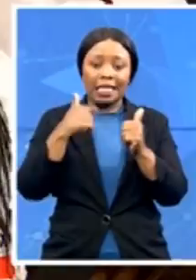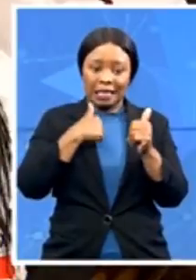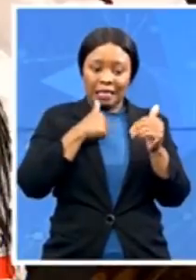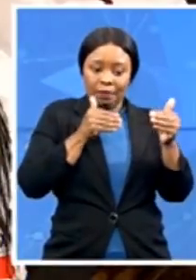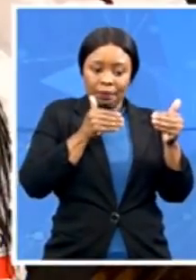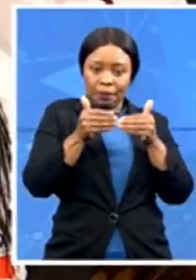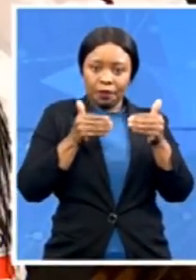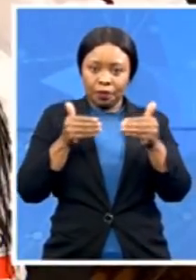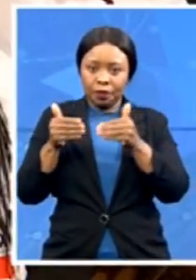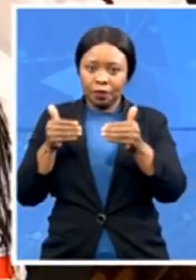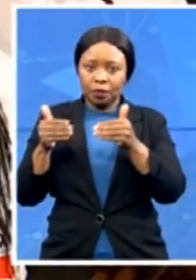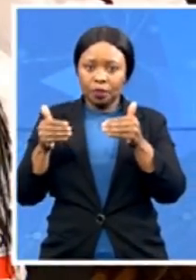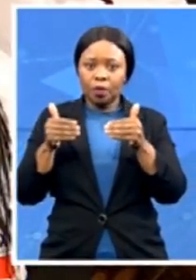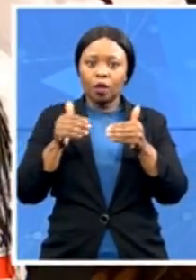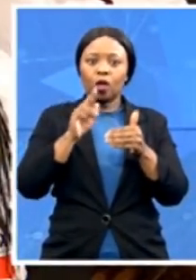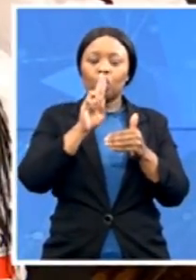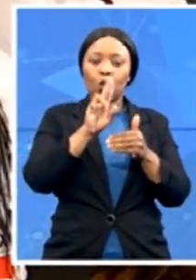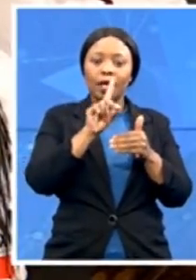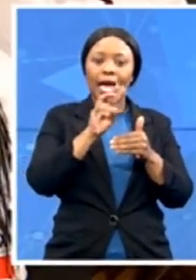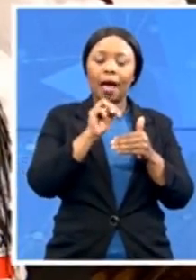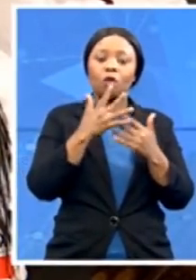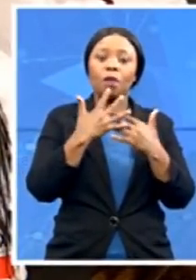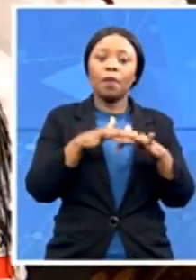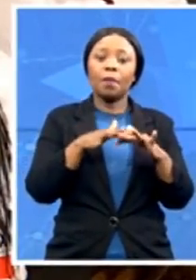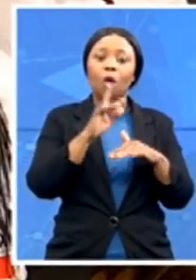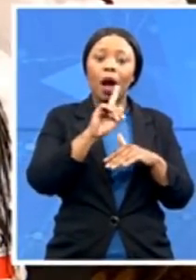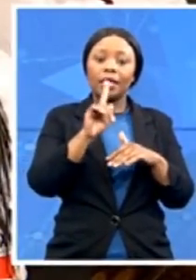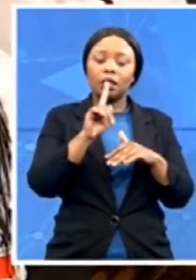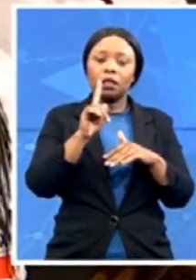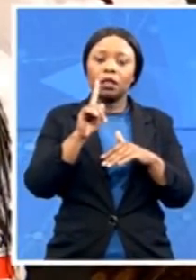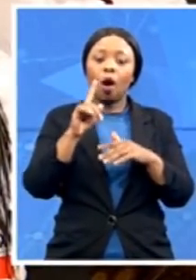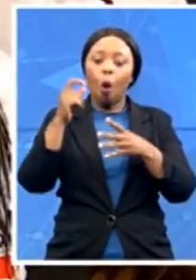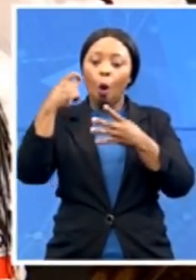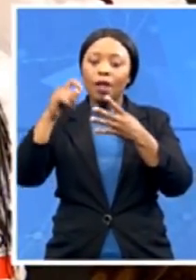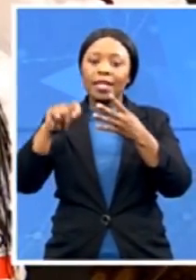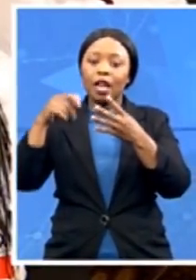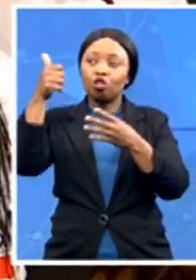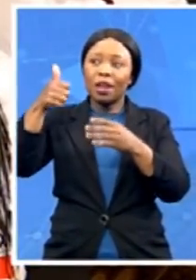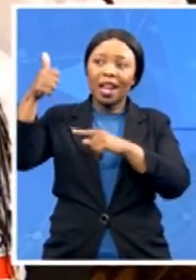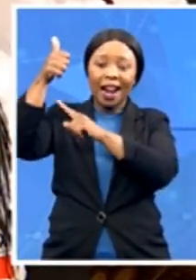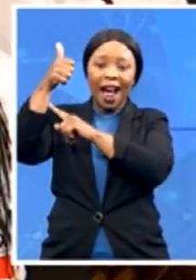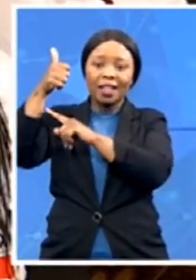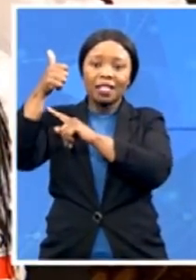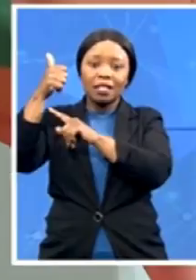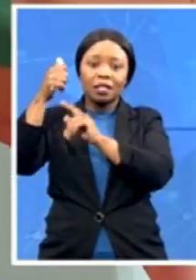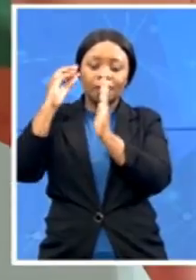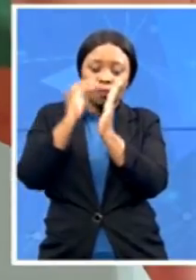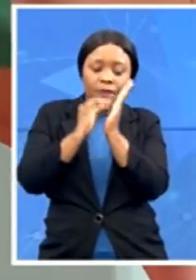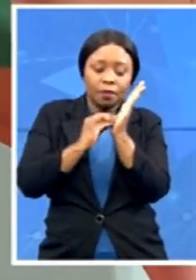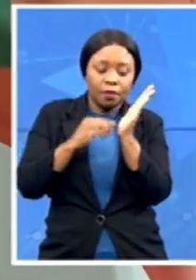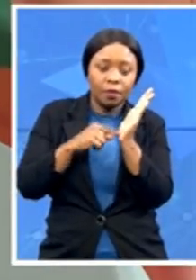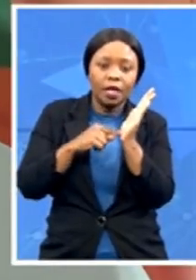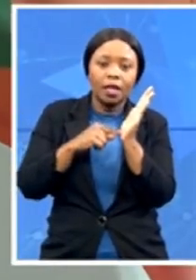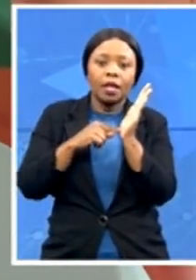implement the Auditor General's instructions and recommendations of the last financial